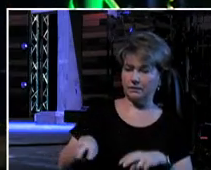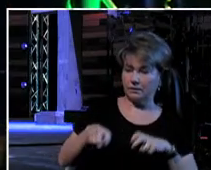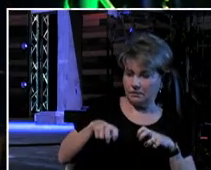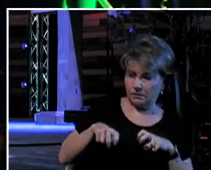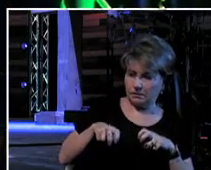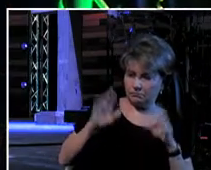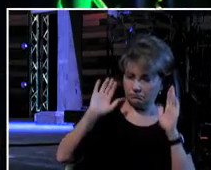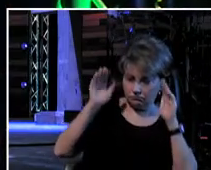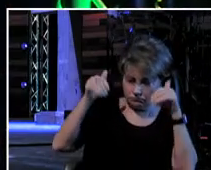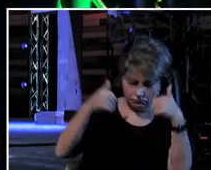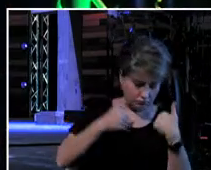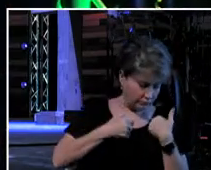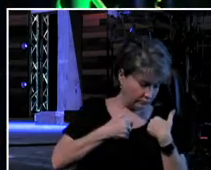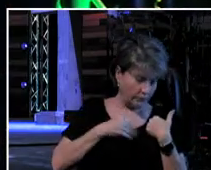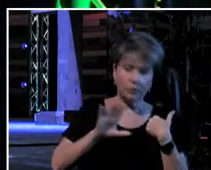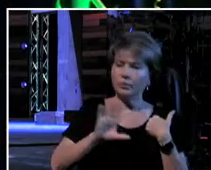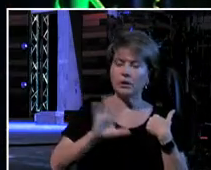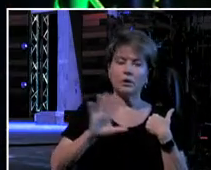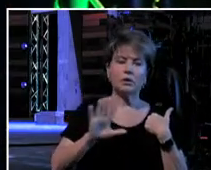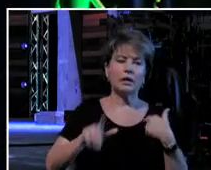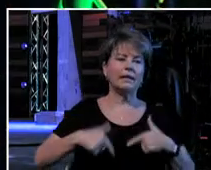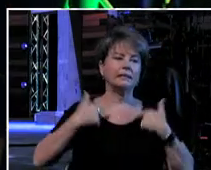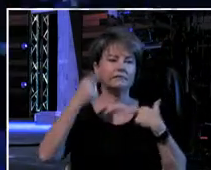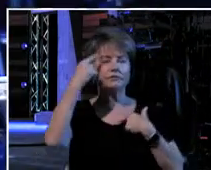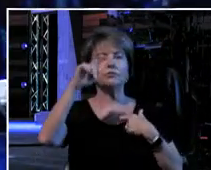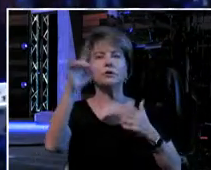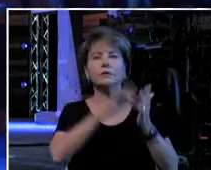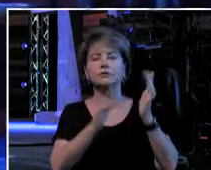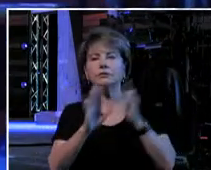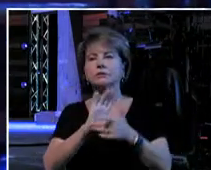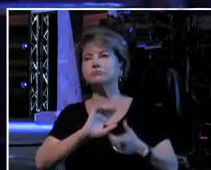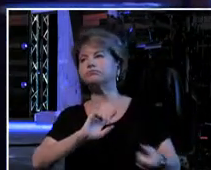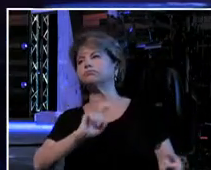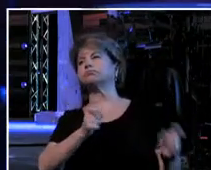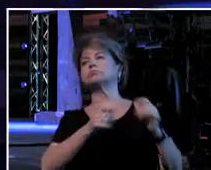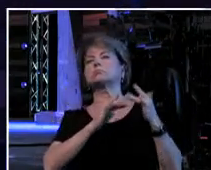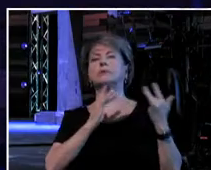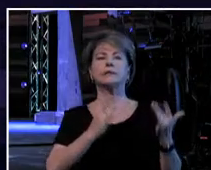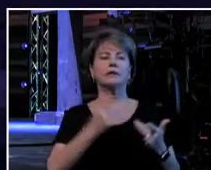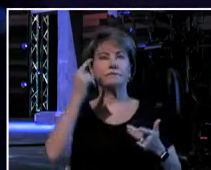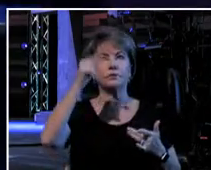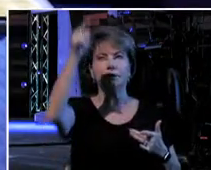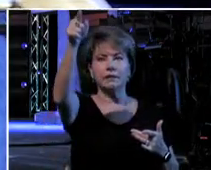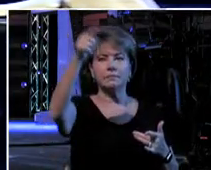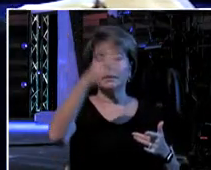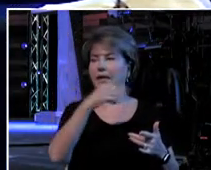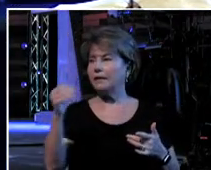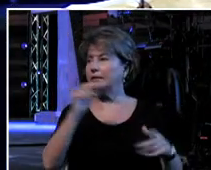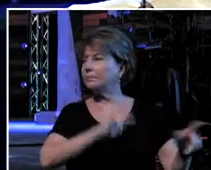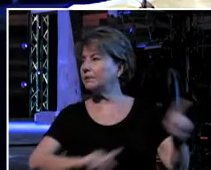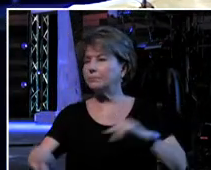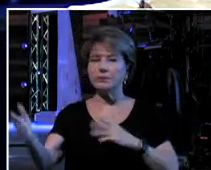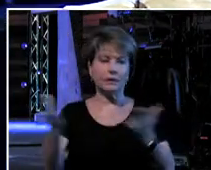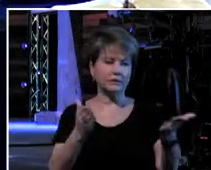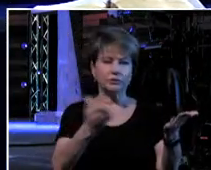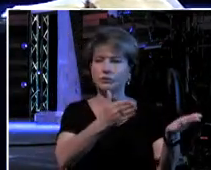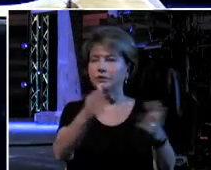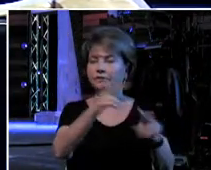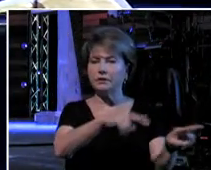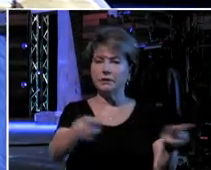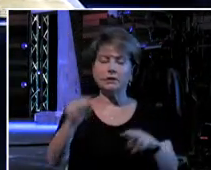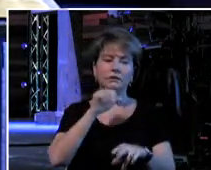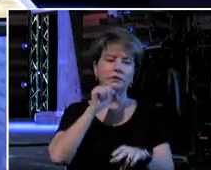Jesus, and that has totally, radically changed my heart for him and for people around me. I'm no longer